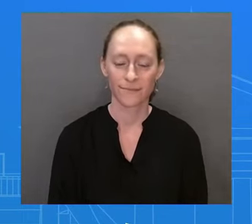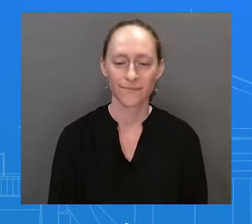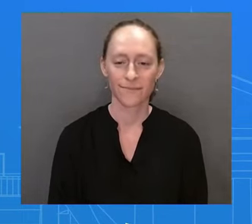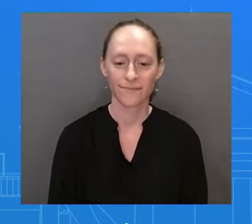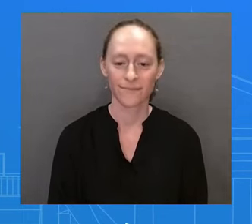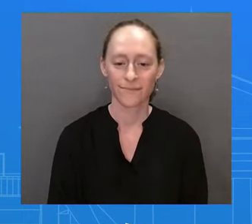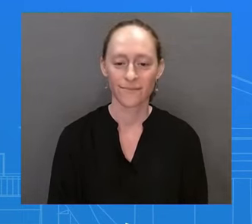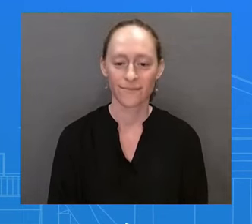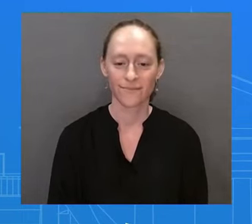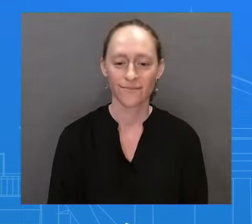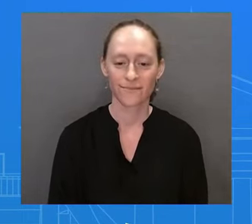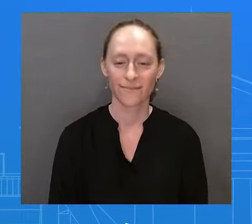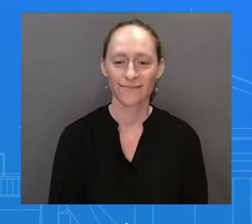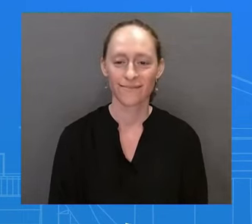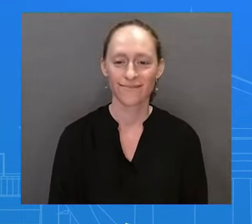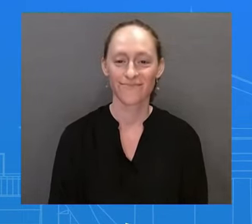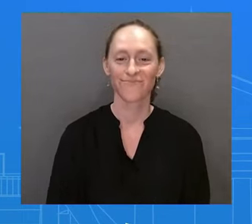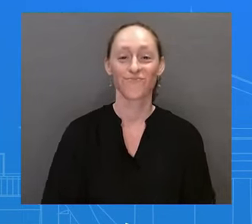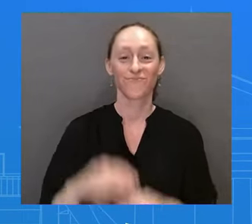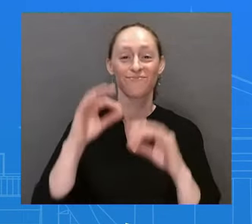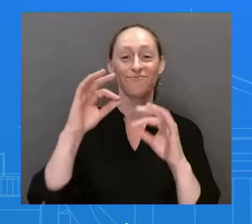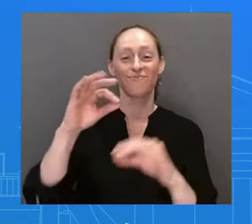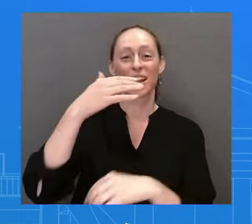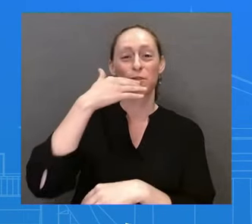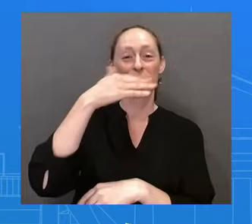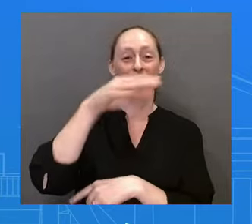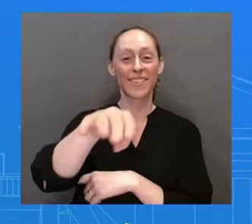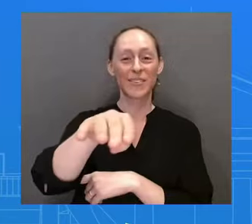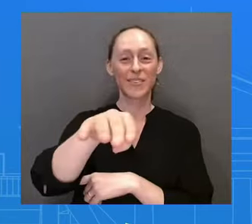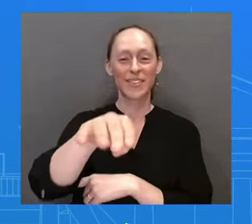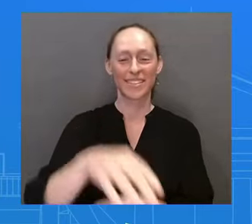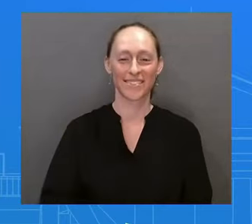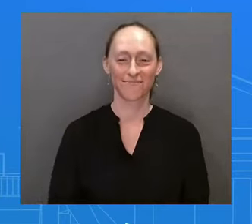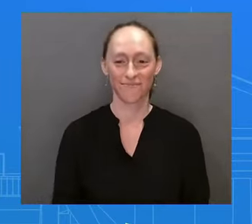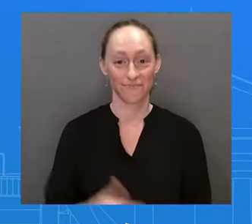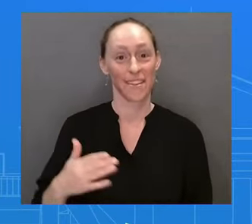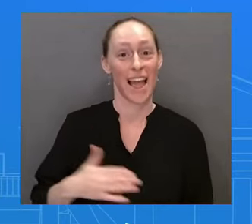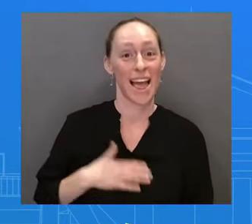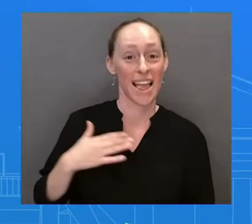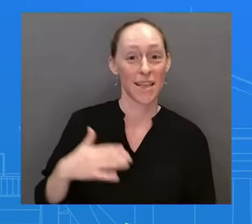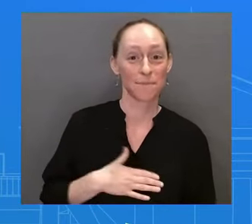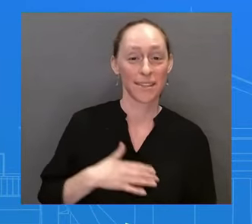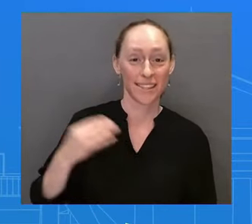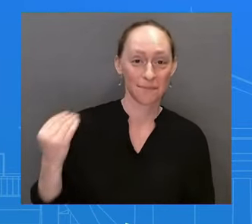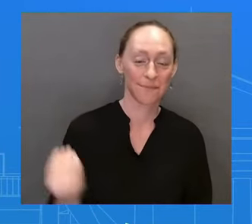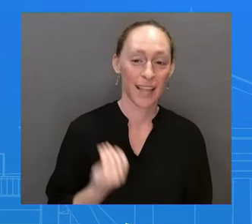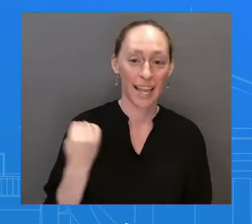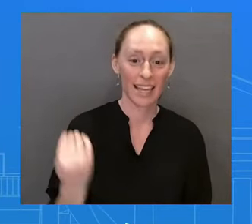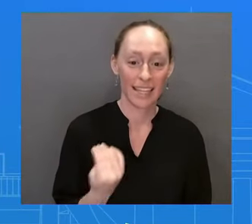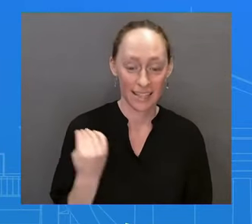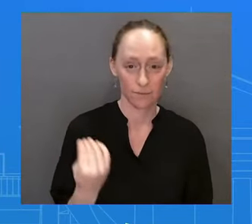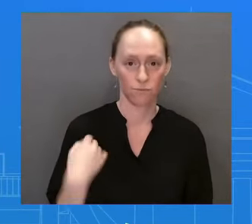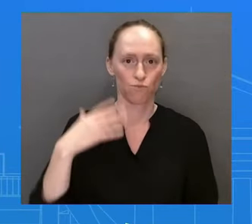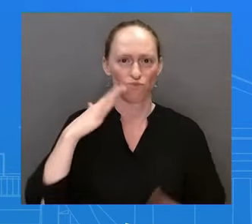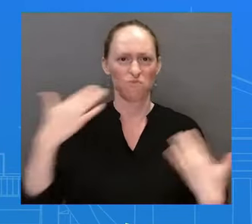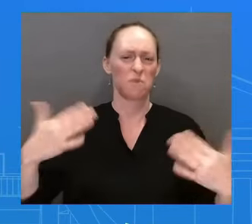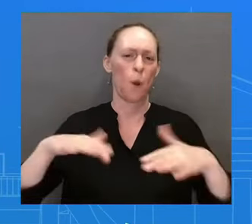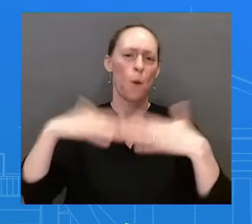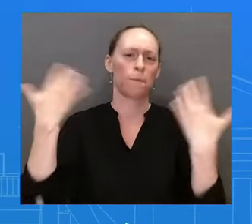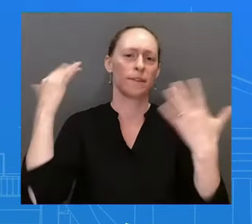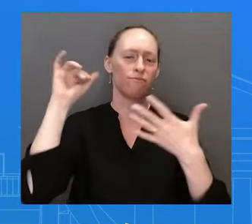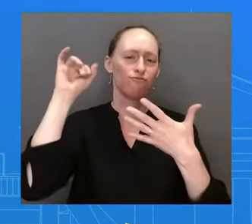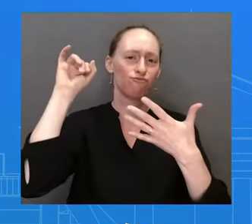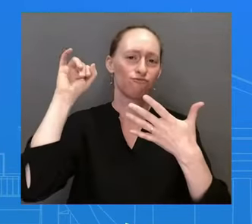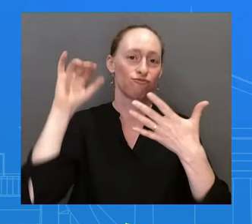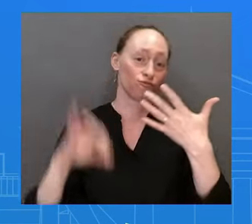Good afternoon, everyone. Good afternoon. Happy Monday. I do have a couple things at the top. So today we mark 7 years since the